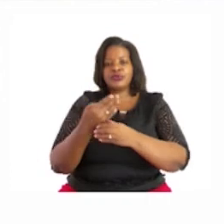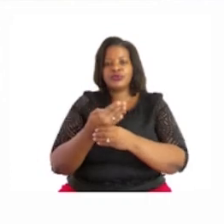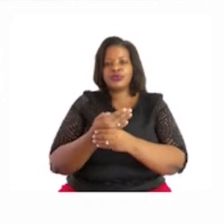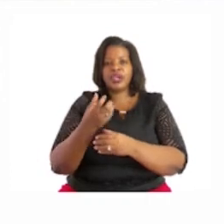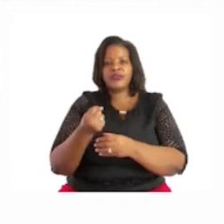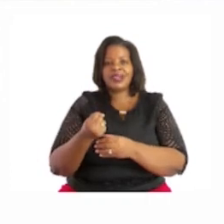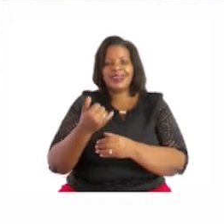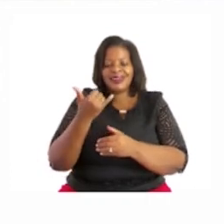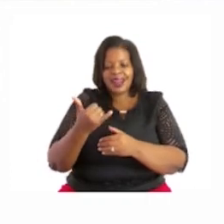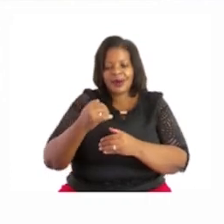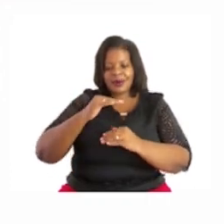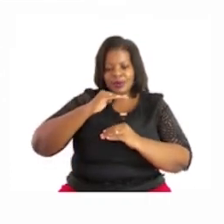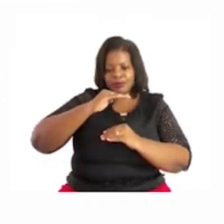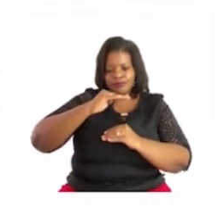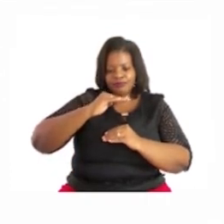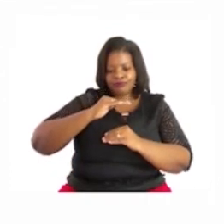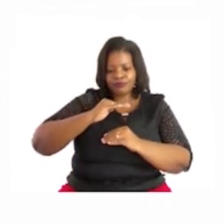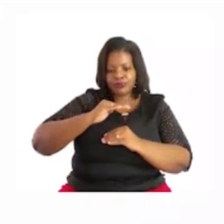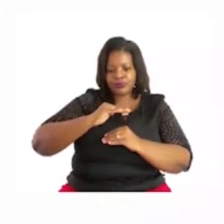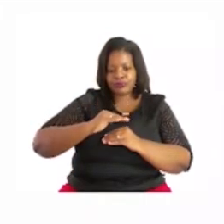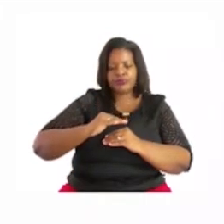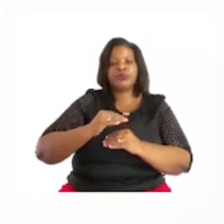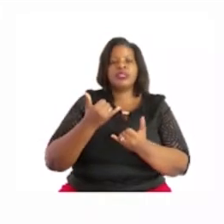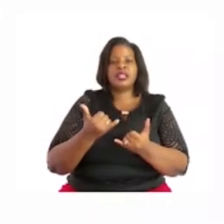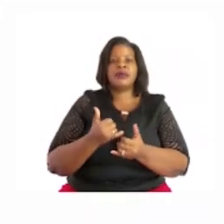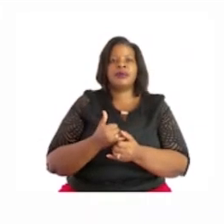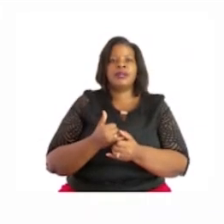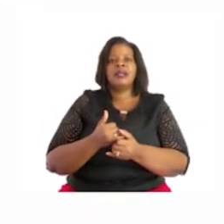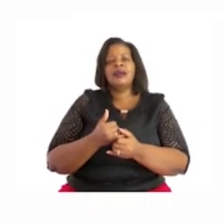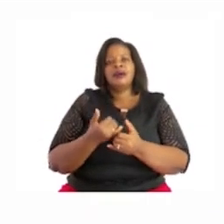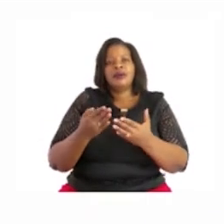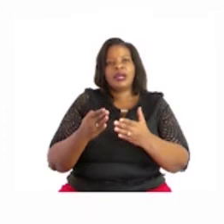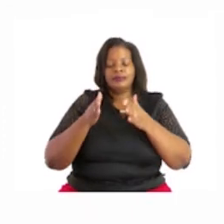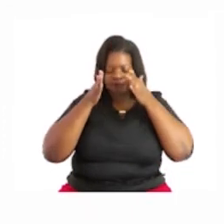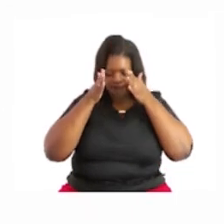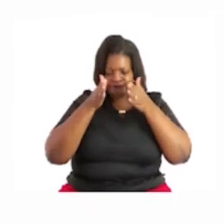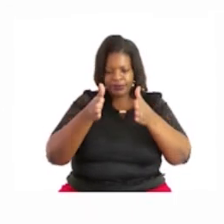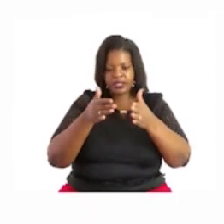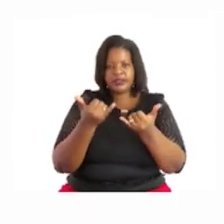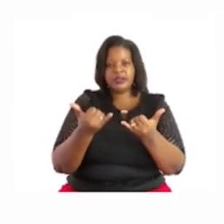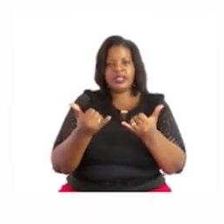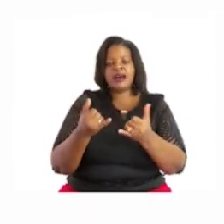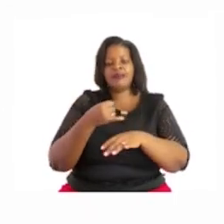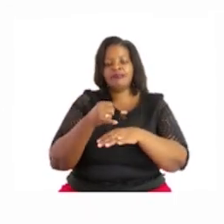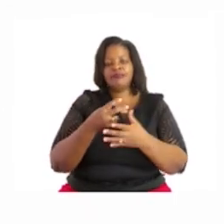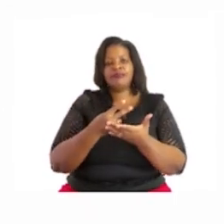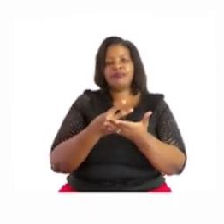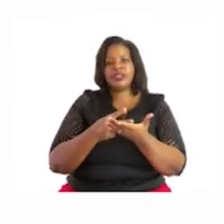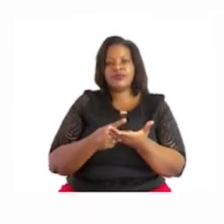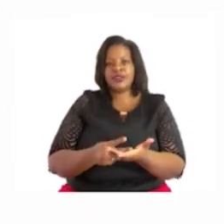down. Place values. We use the base 10 number